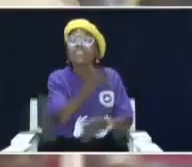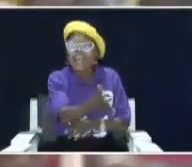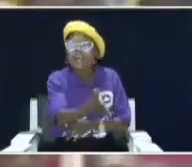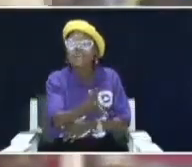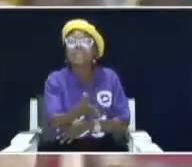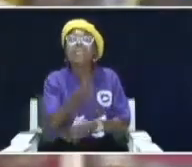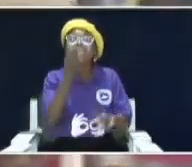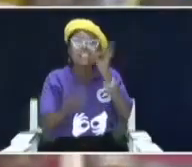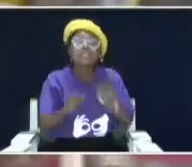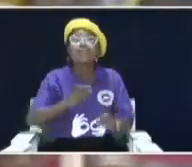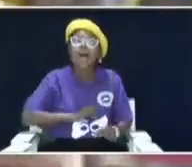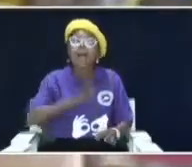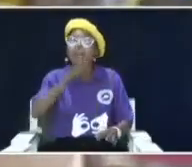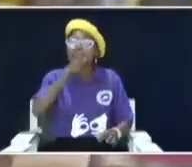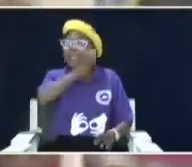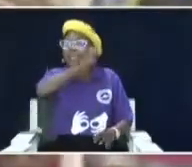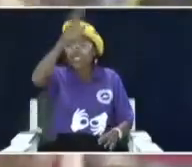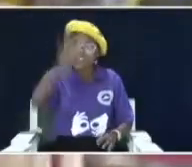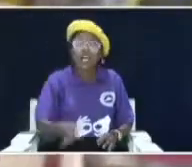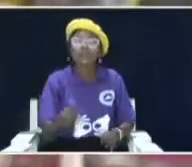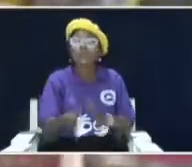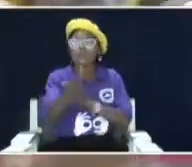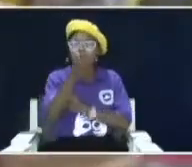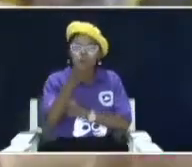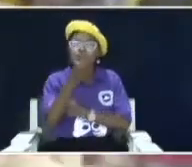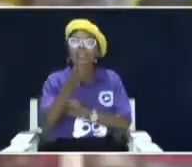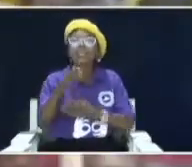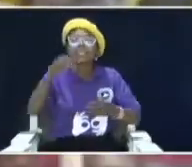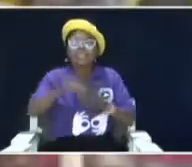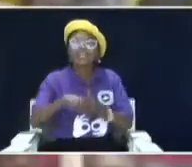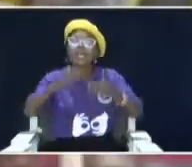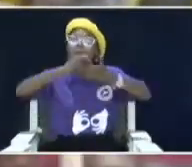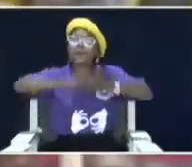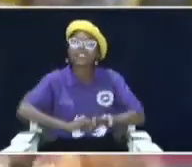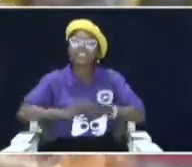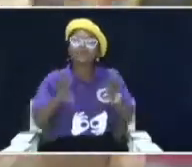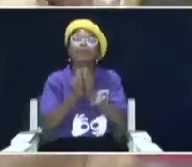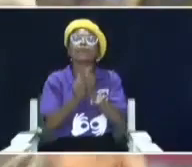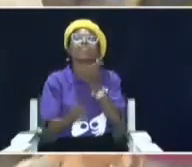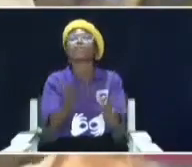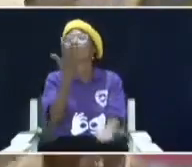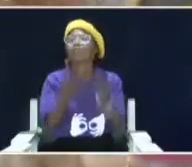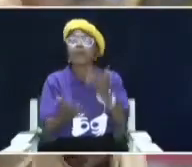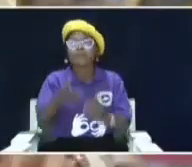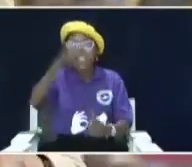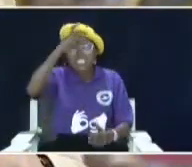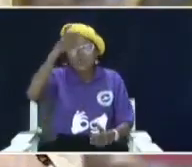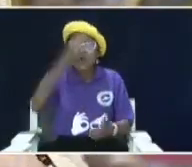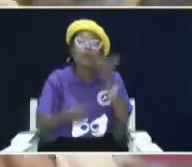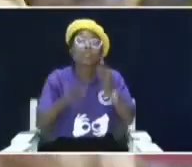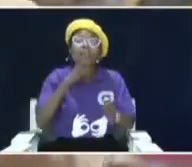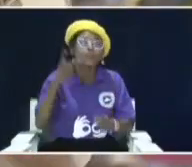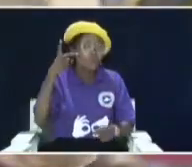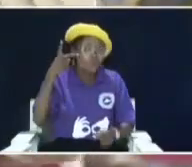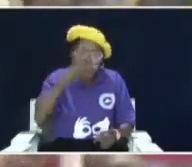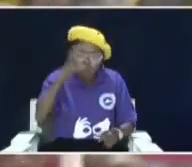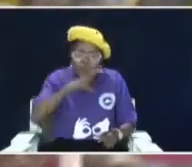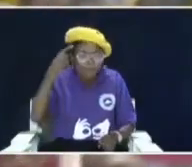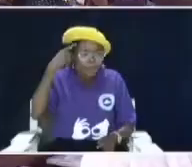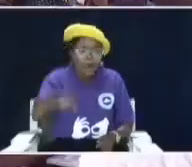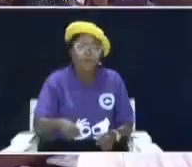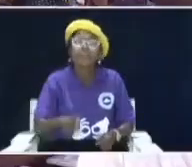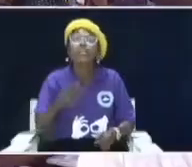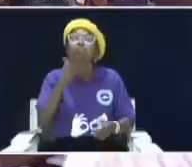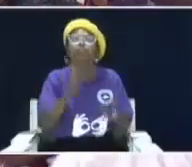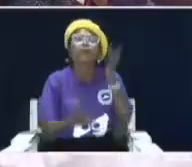be a child of God in partnership with fire, demon, what are you looking for? Somebody shout